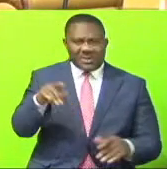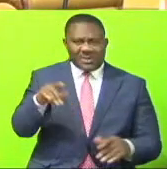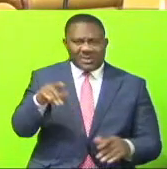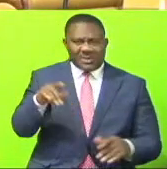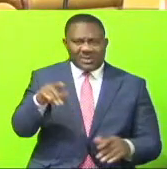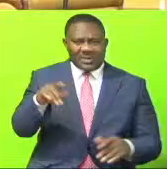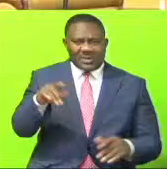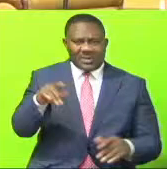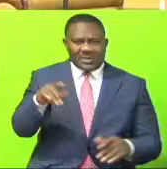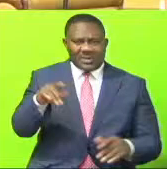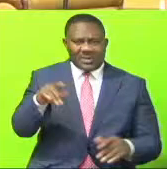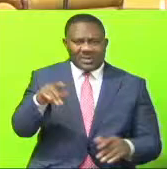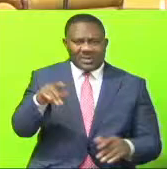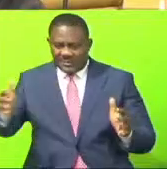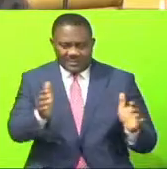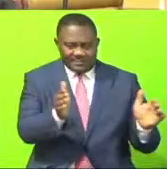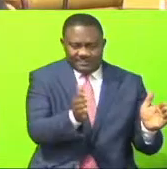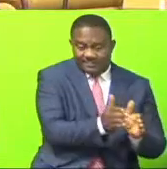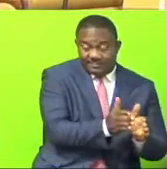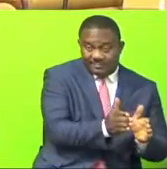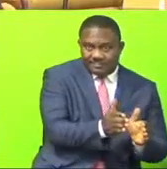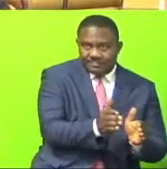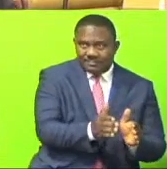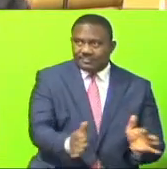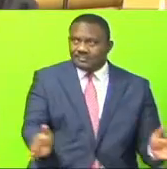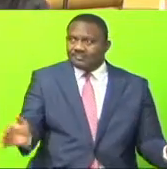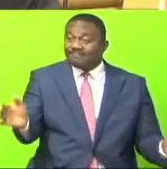how it will become the minority side.